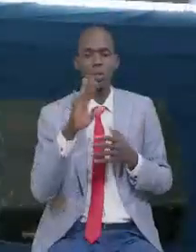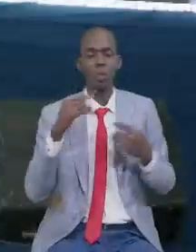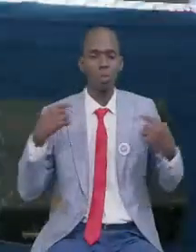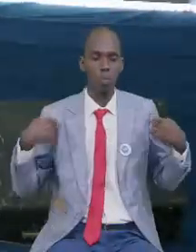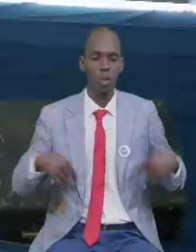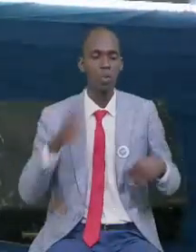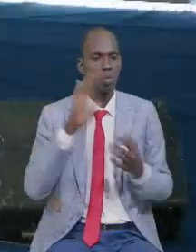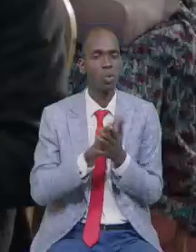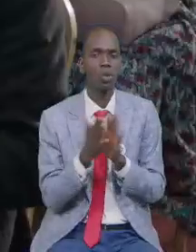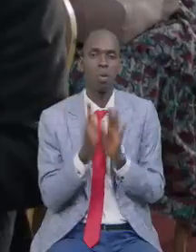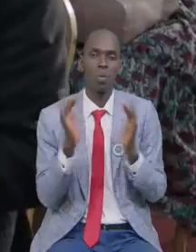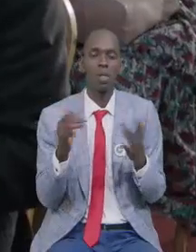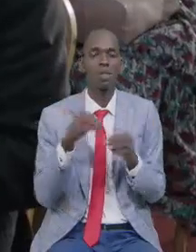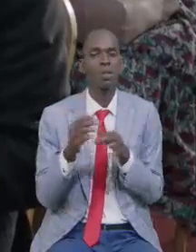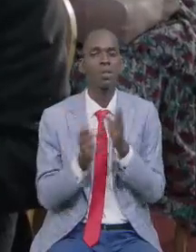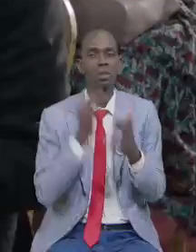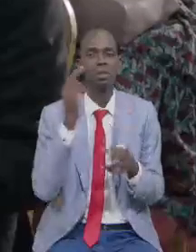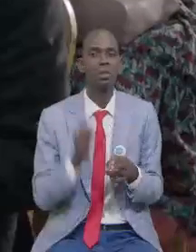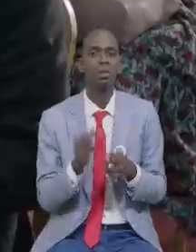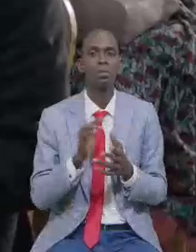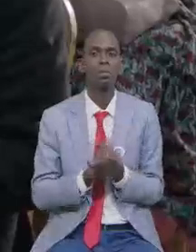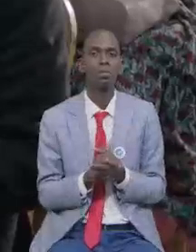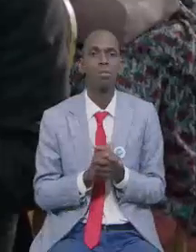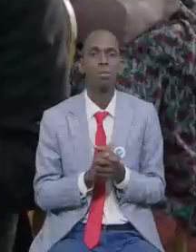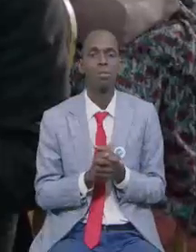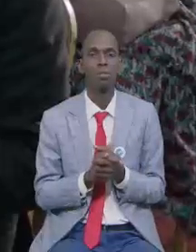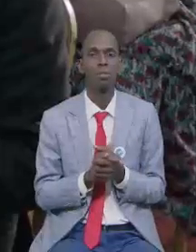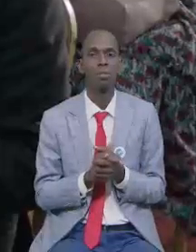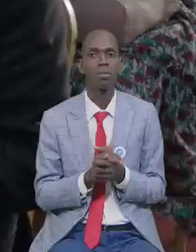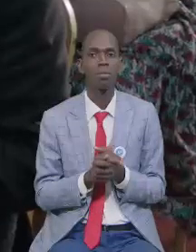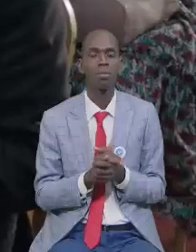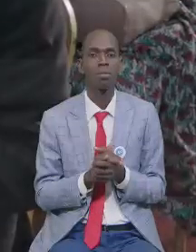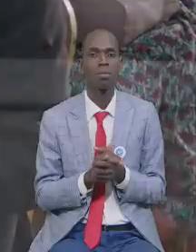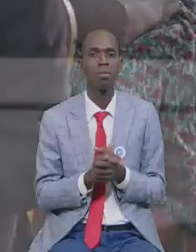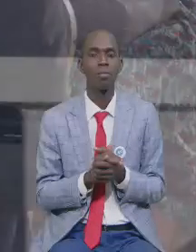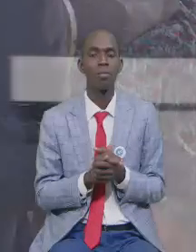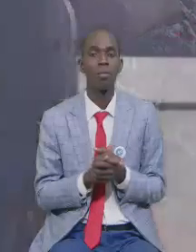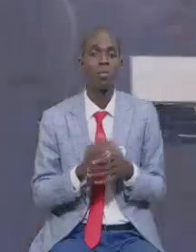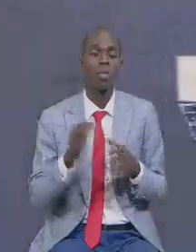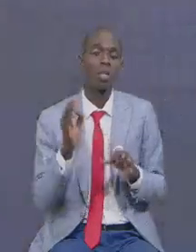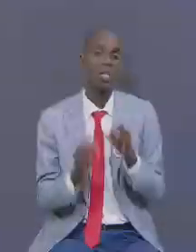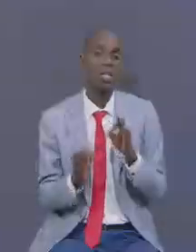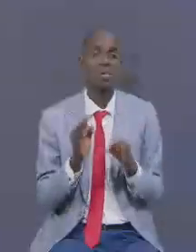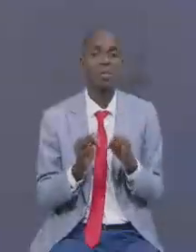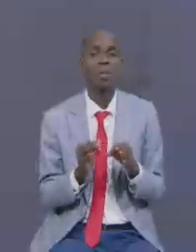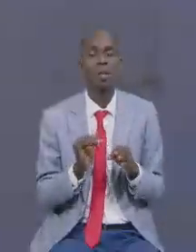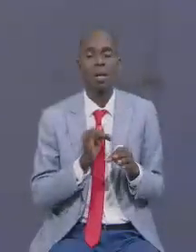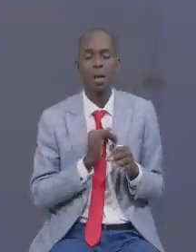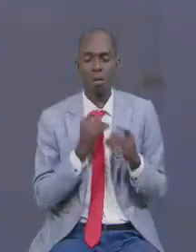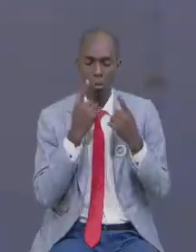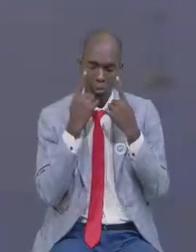light. I said it's light. Now, if I cry and